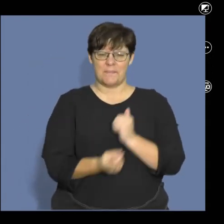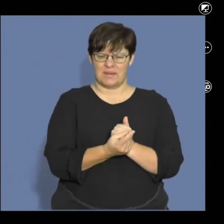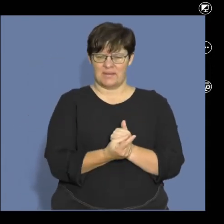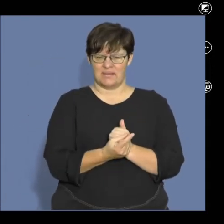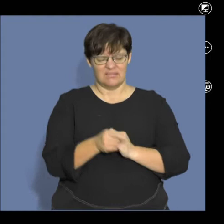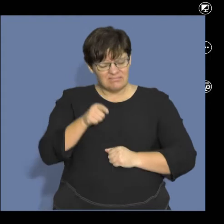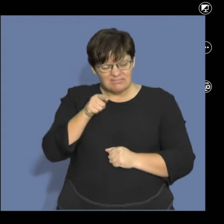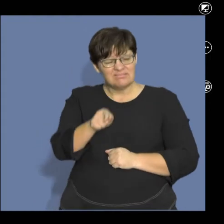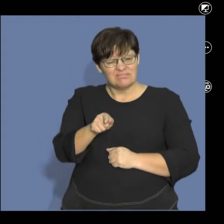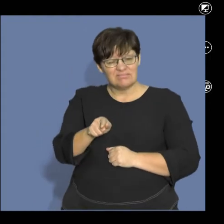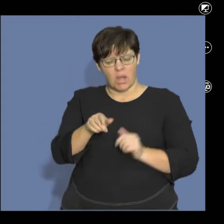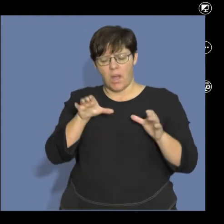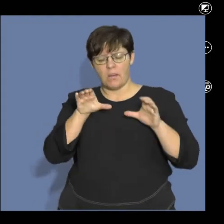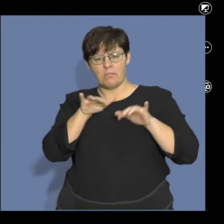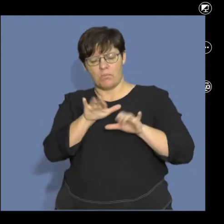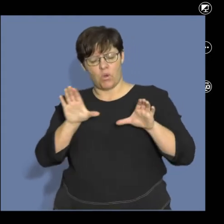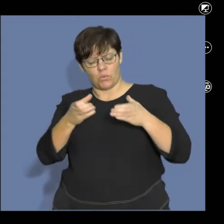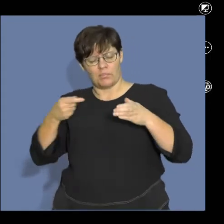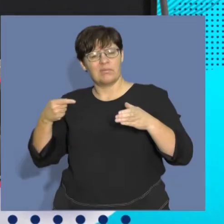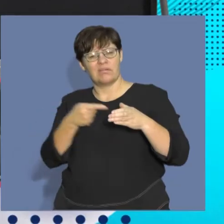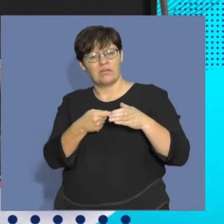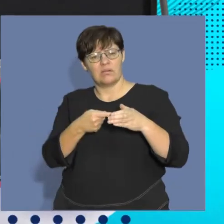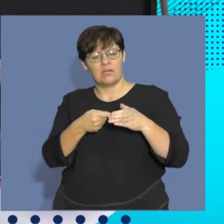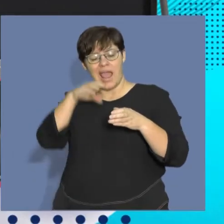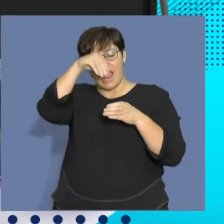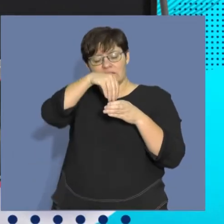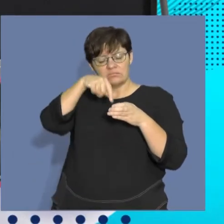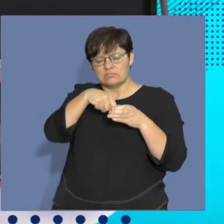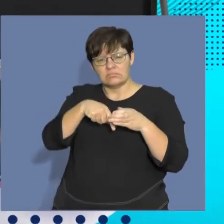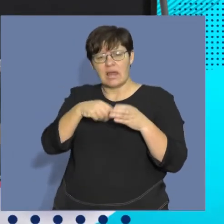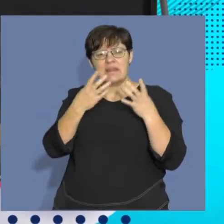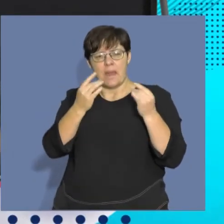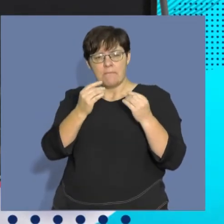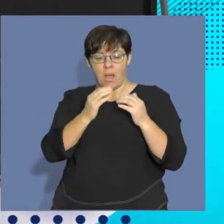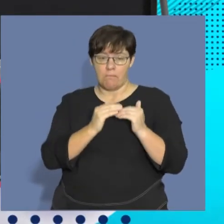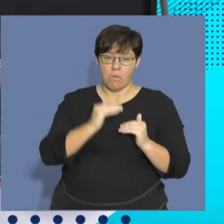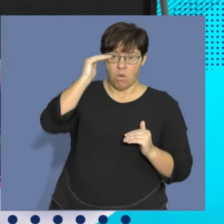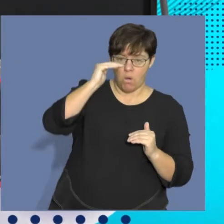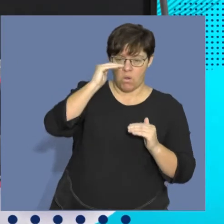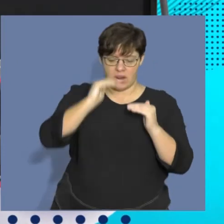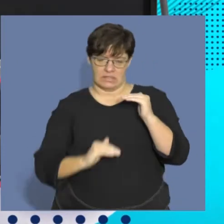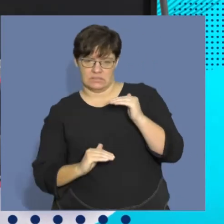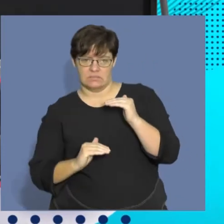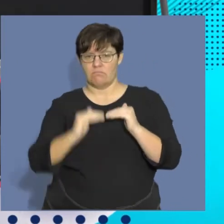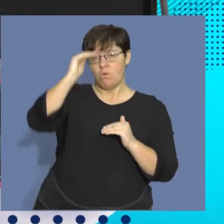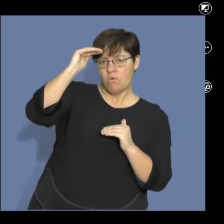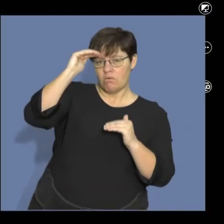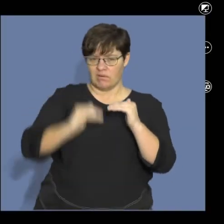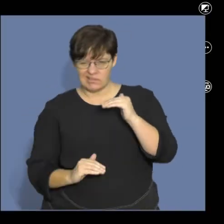population to fluctuate in terms of numbers? Let's have a look at the